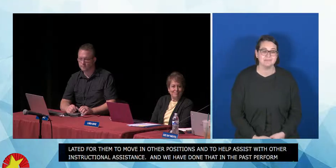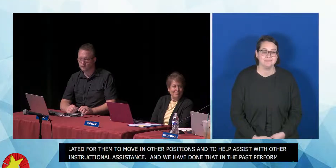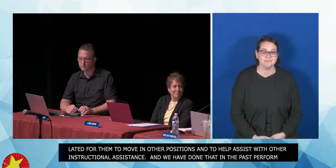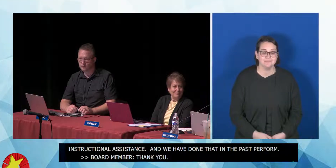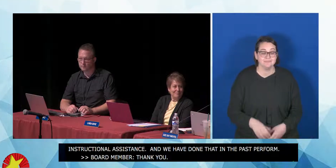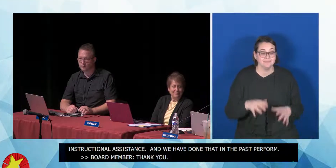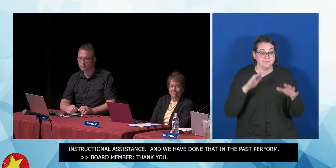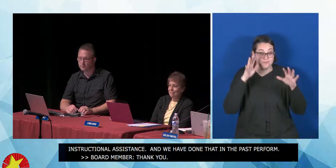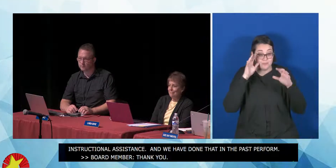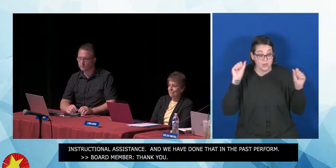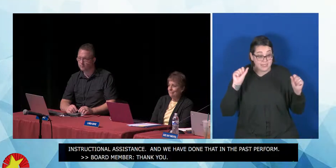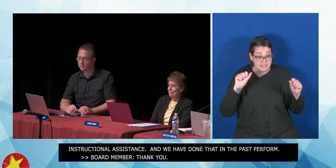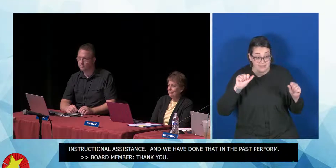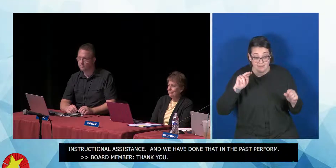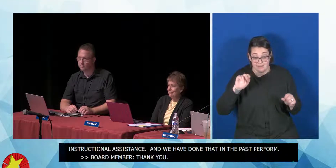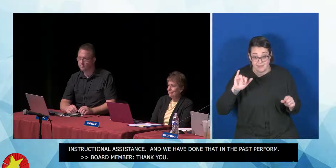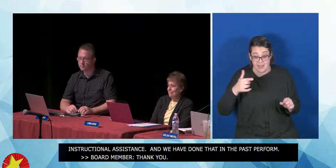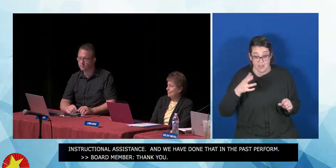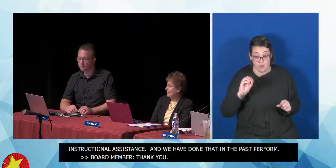Okay, any other questions?